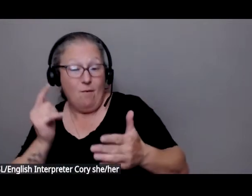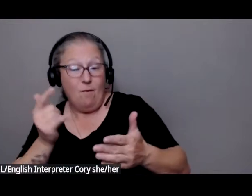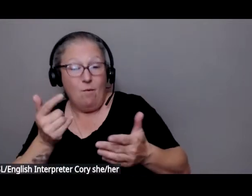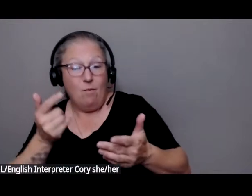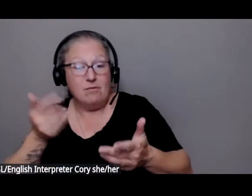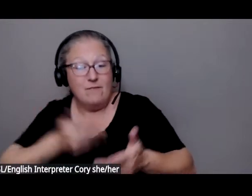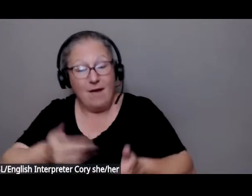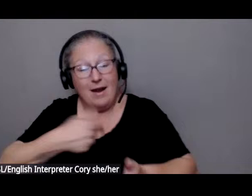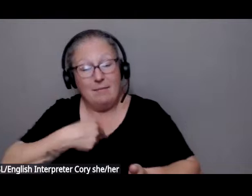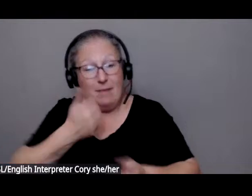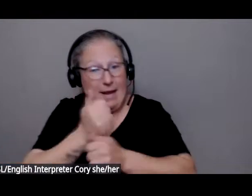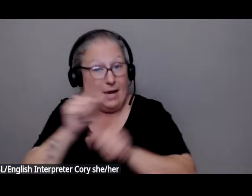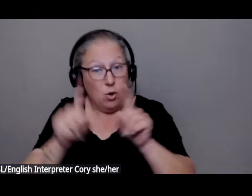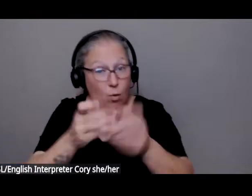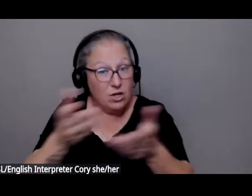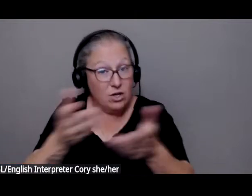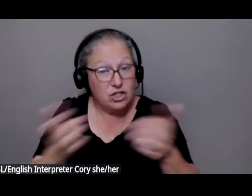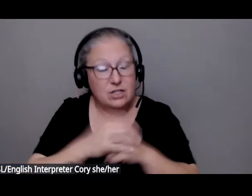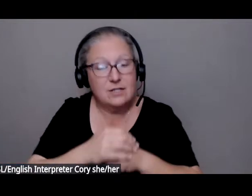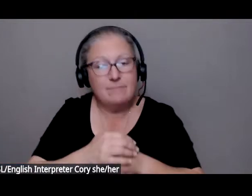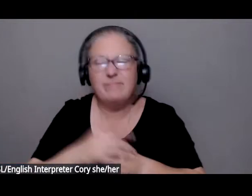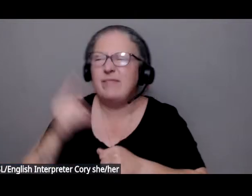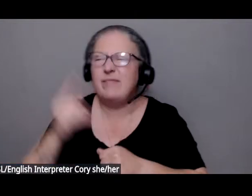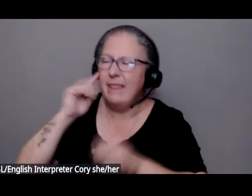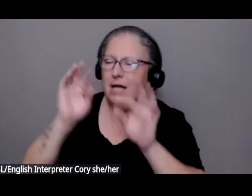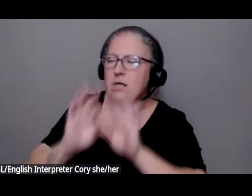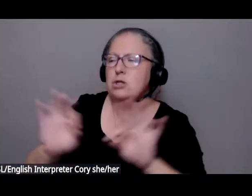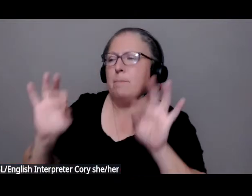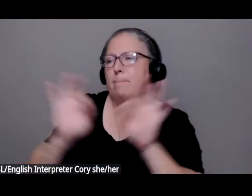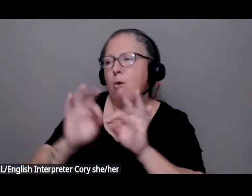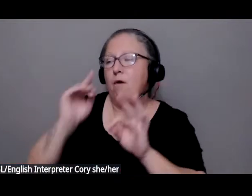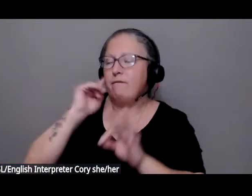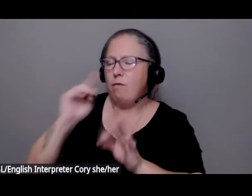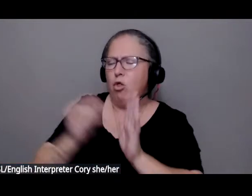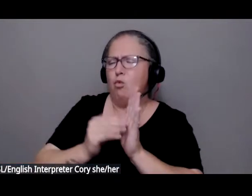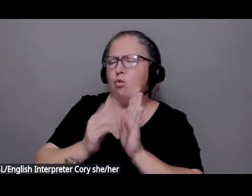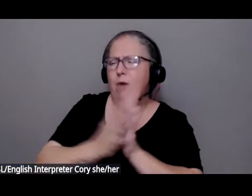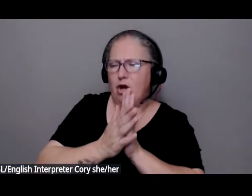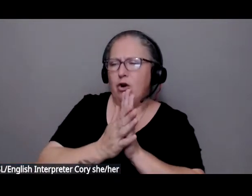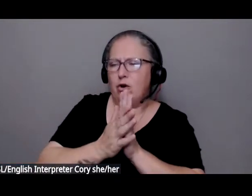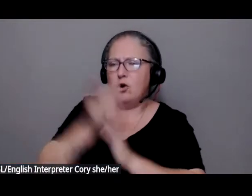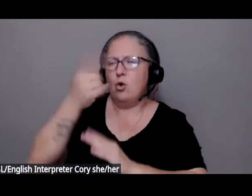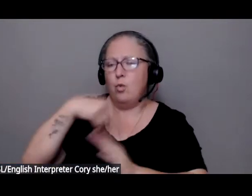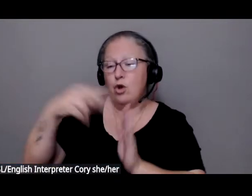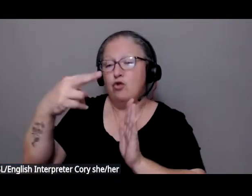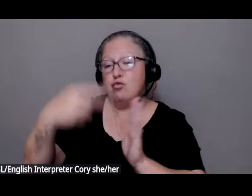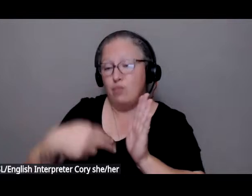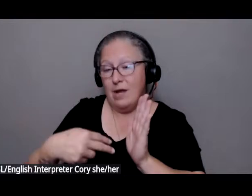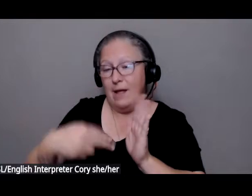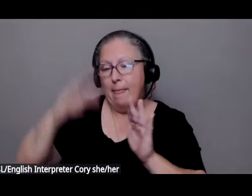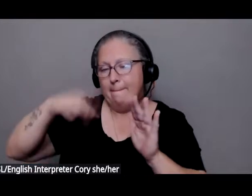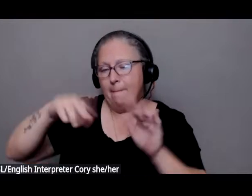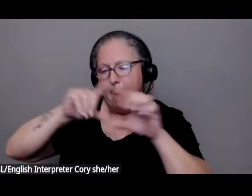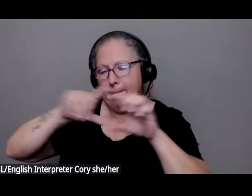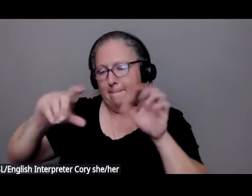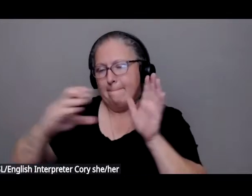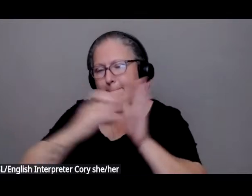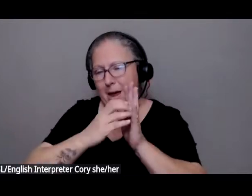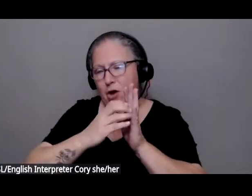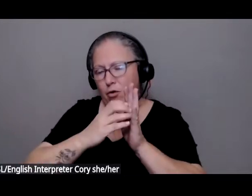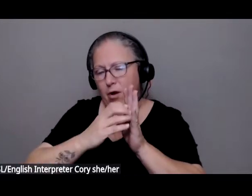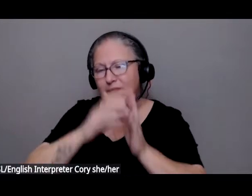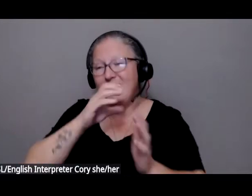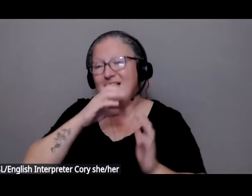questions? I think it's important that for the record, we read the bottom paragraph aloud of the